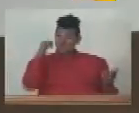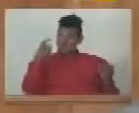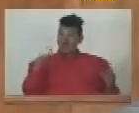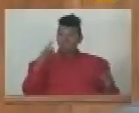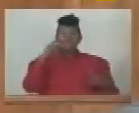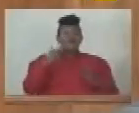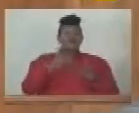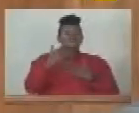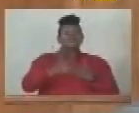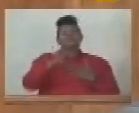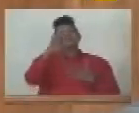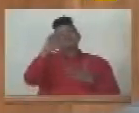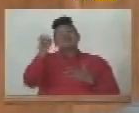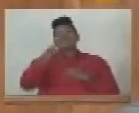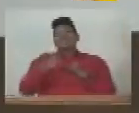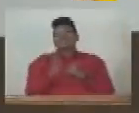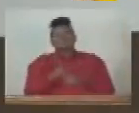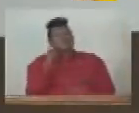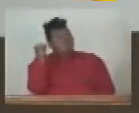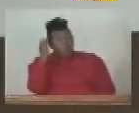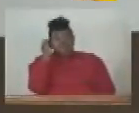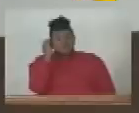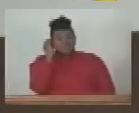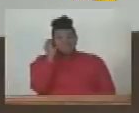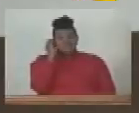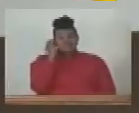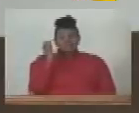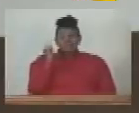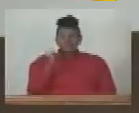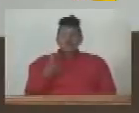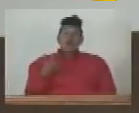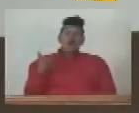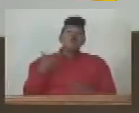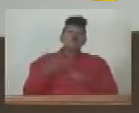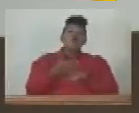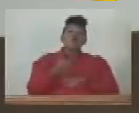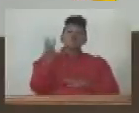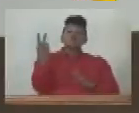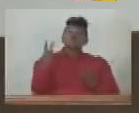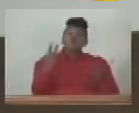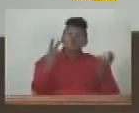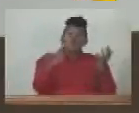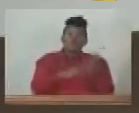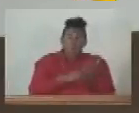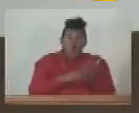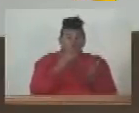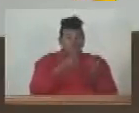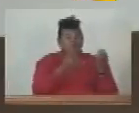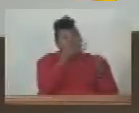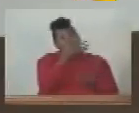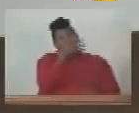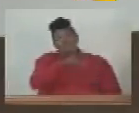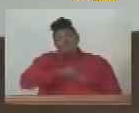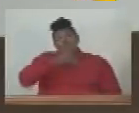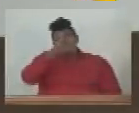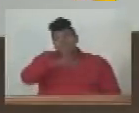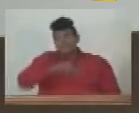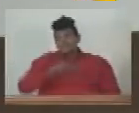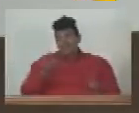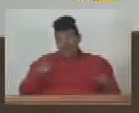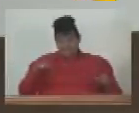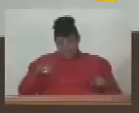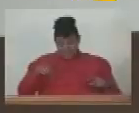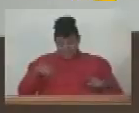years. Mr. Speaker, there are over 2,000 cases to be tried this term